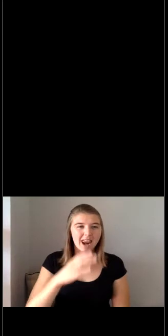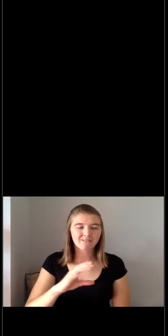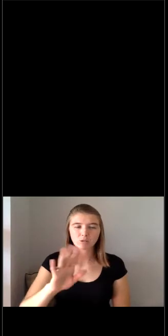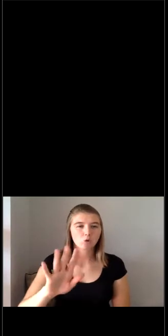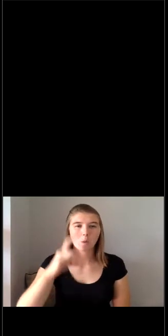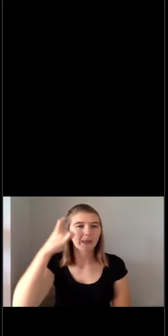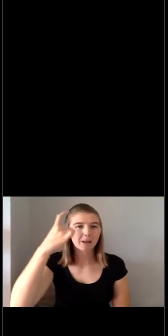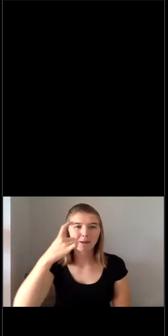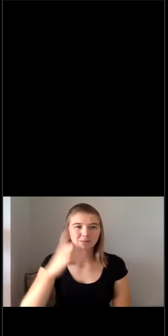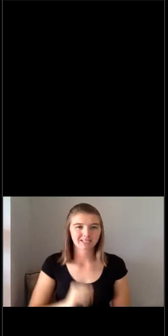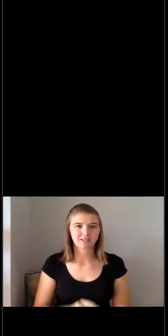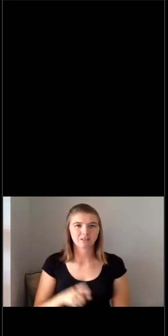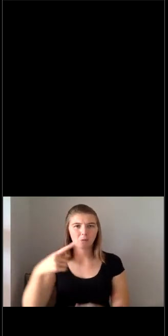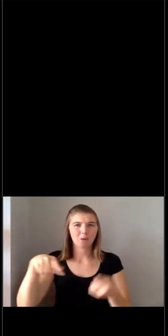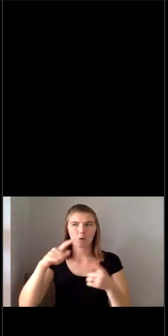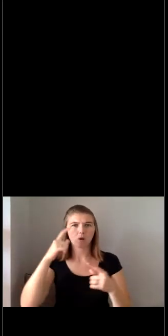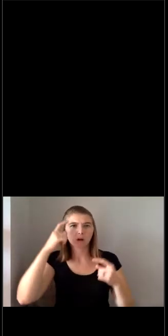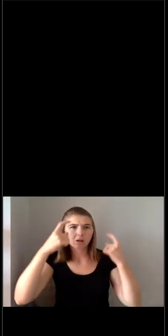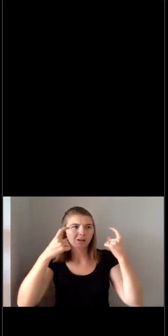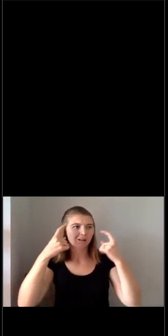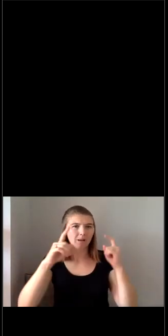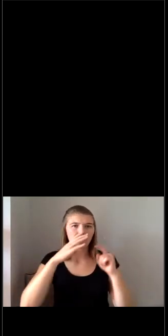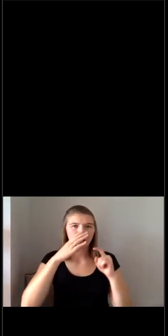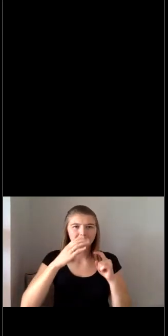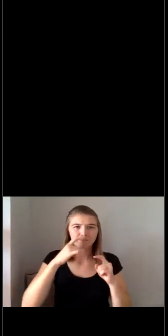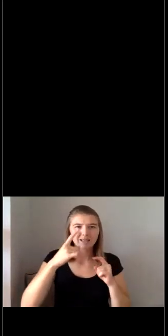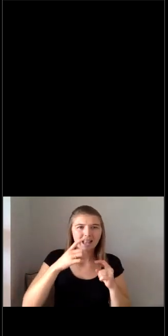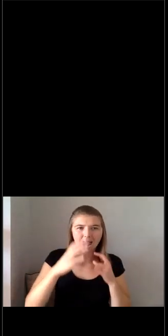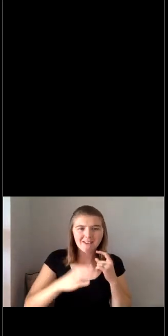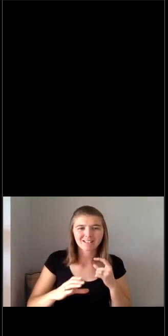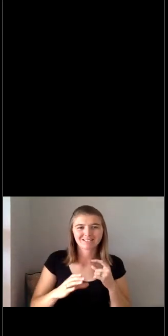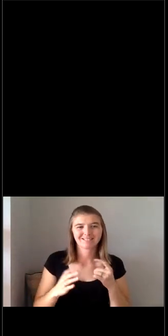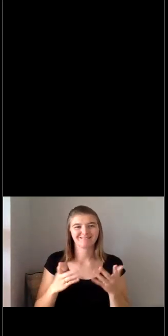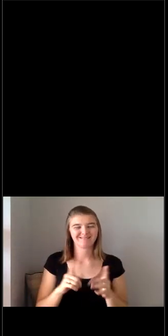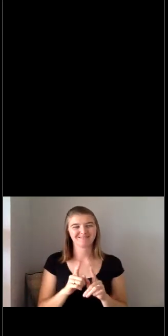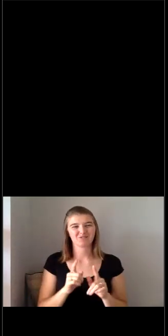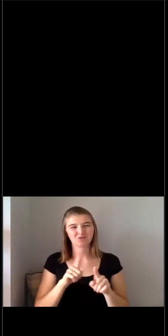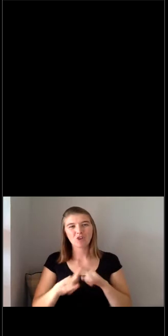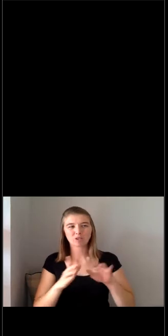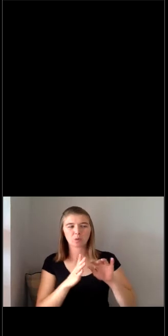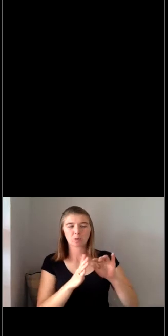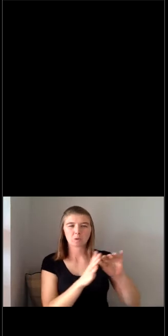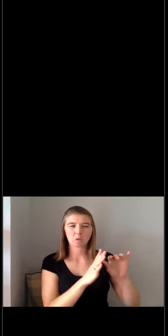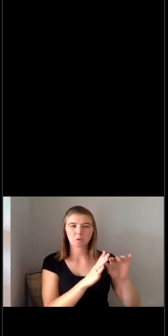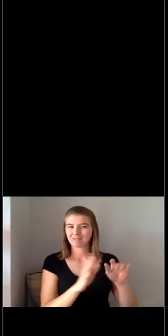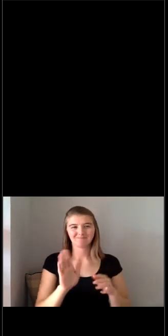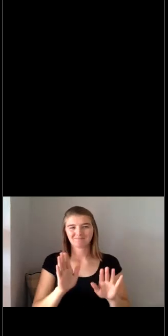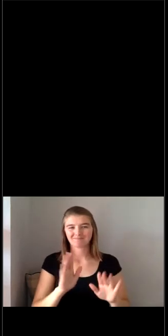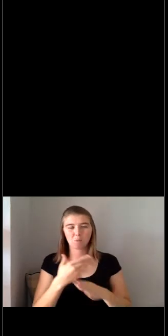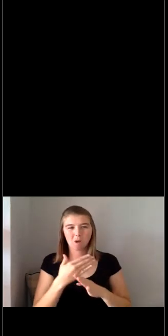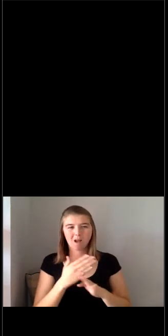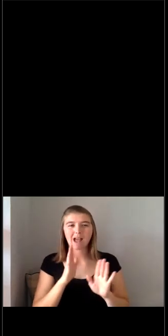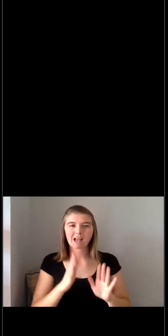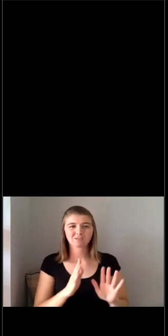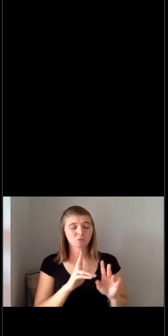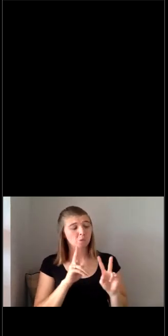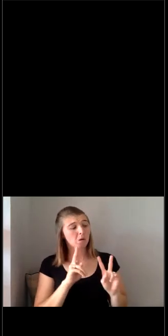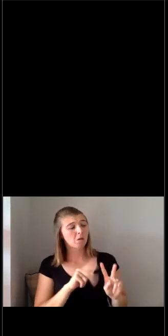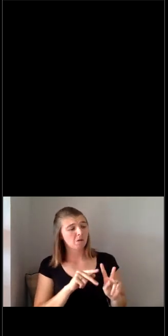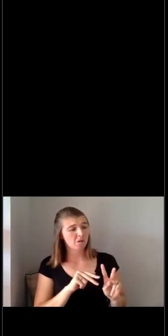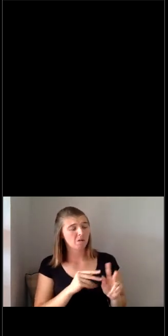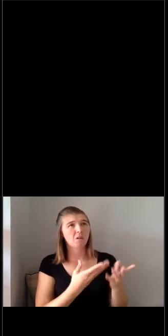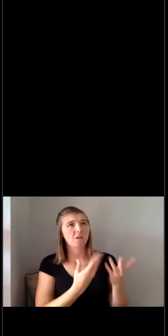about practice is the observing of sounds, which leads to, over time, being able to observe our thoughts. Observing our thoughts can